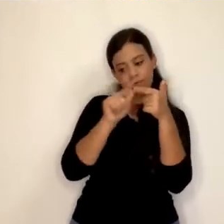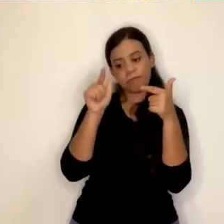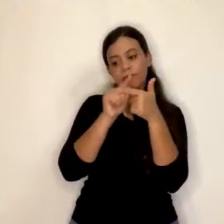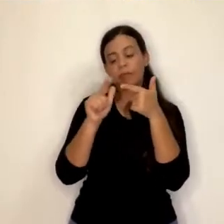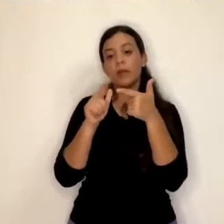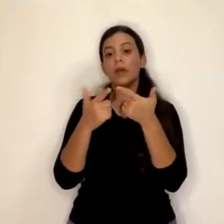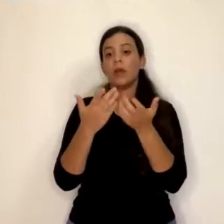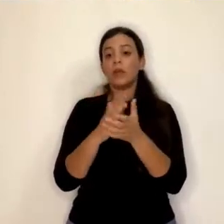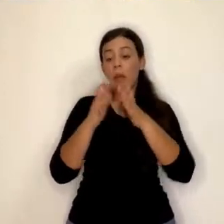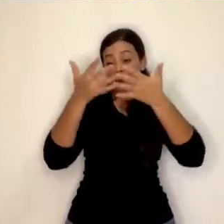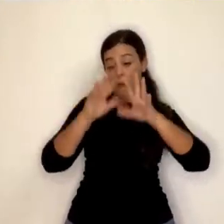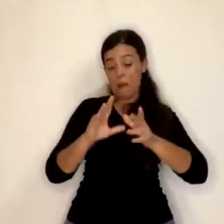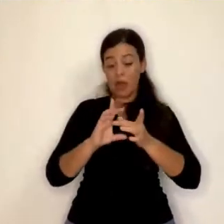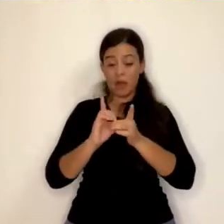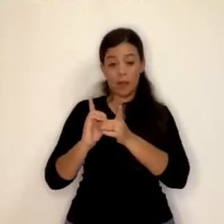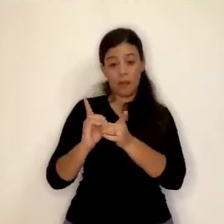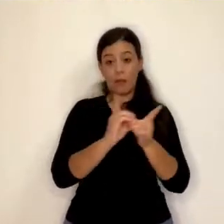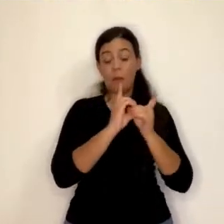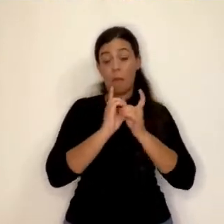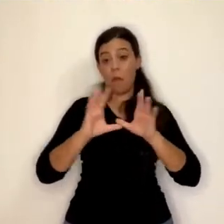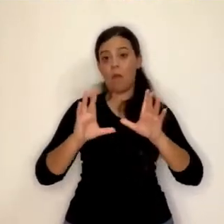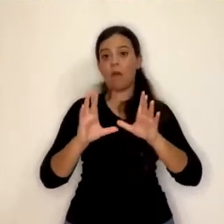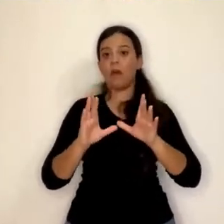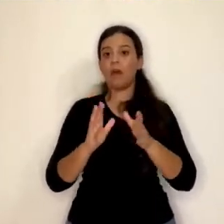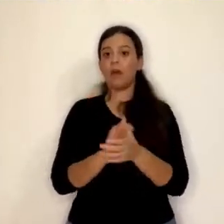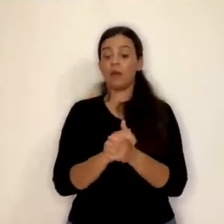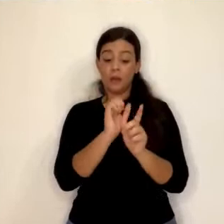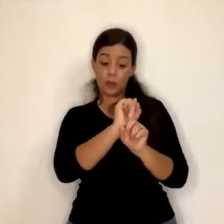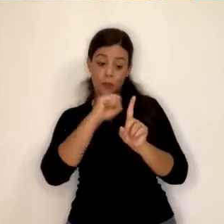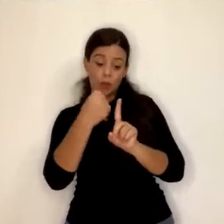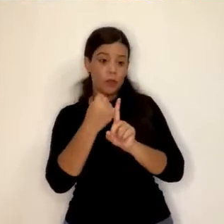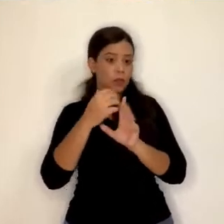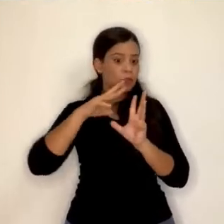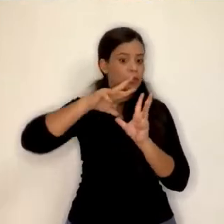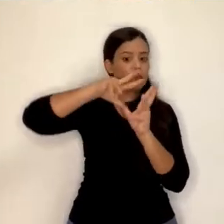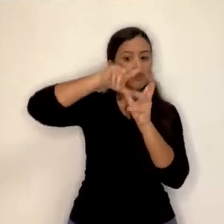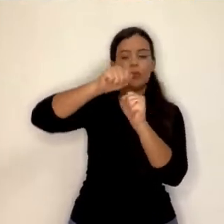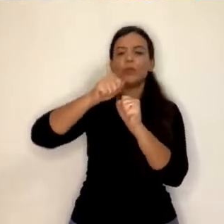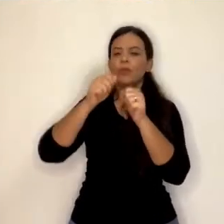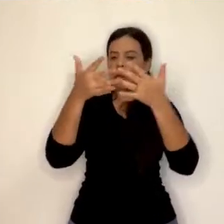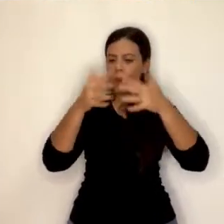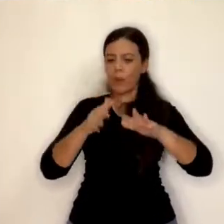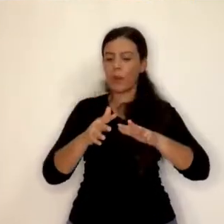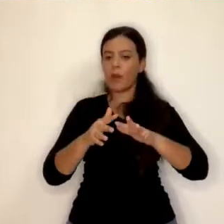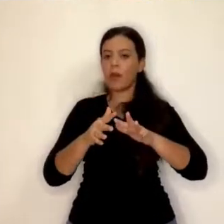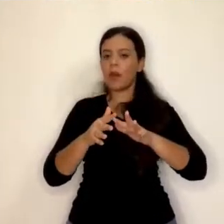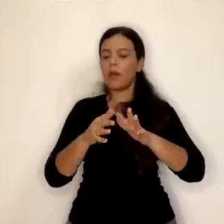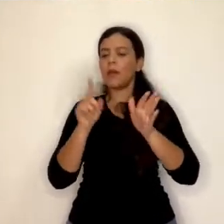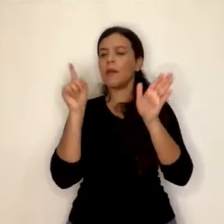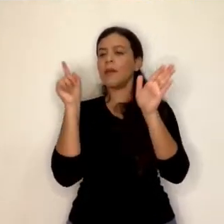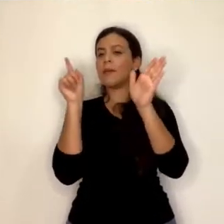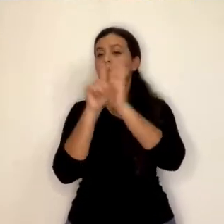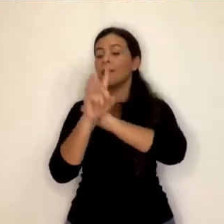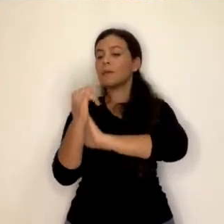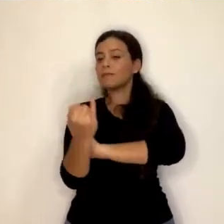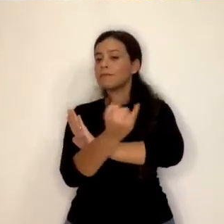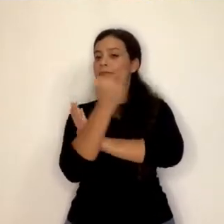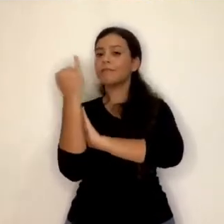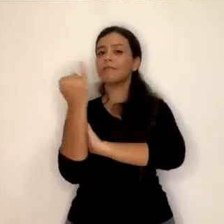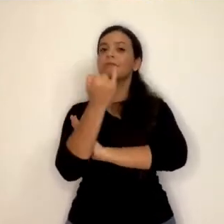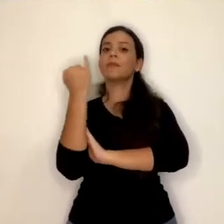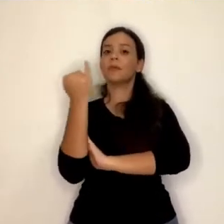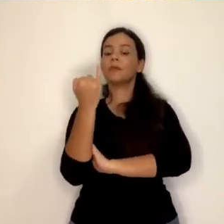issue that corrode democracy, corrode our planet. And the